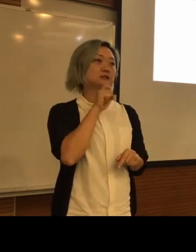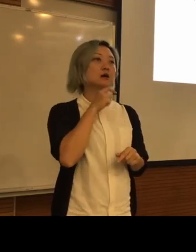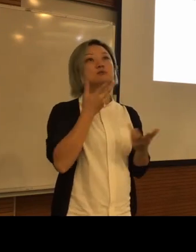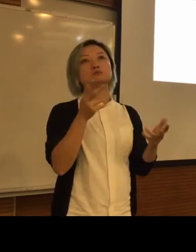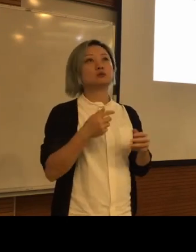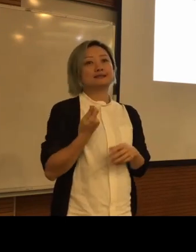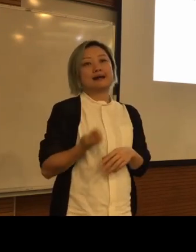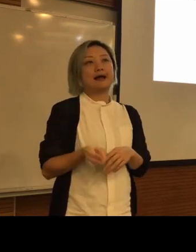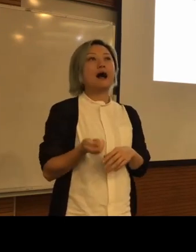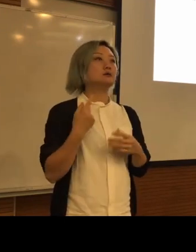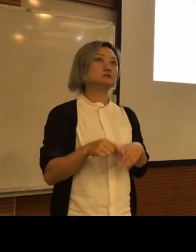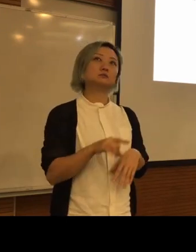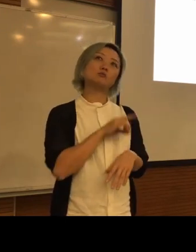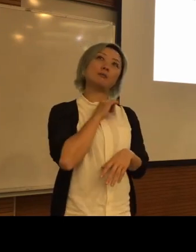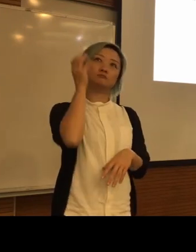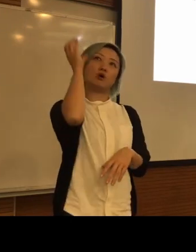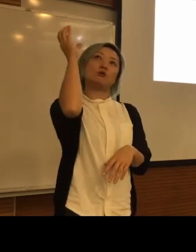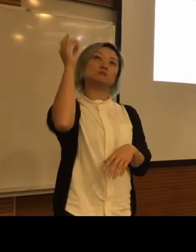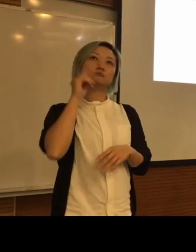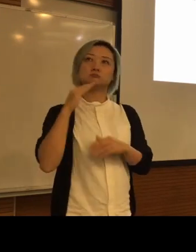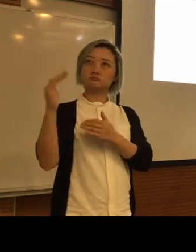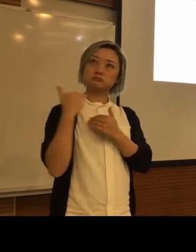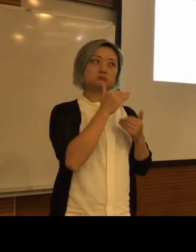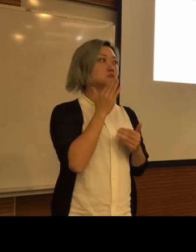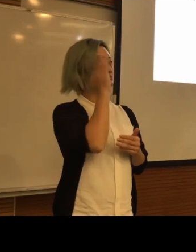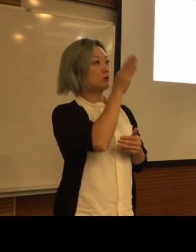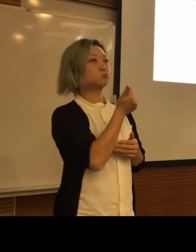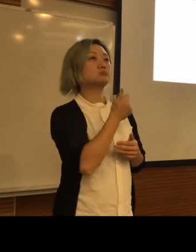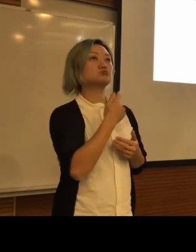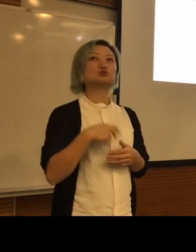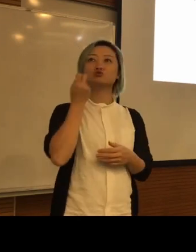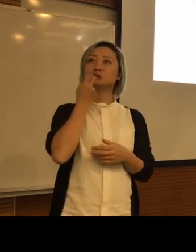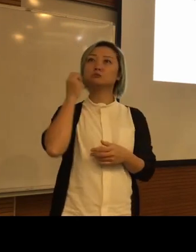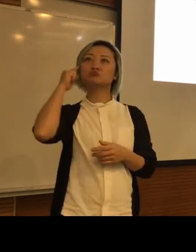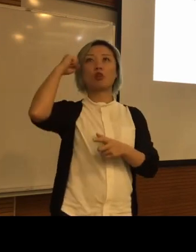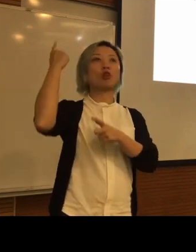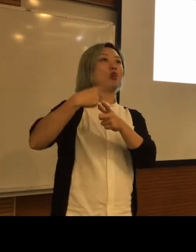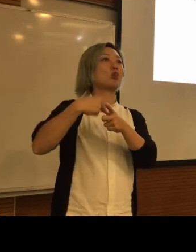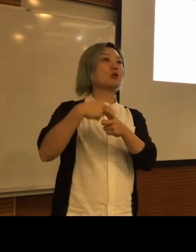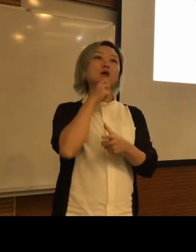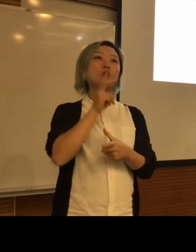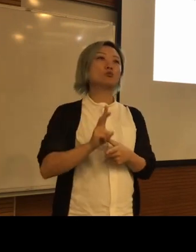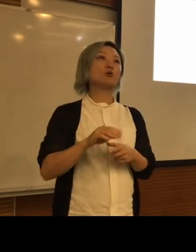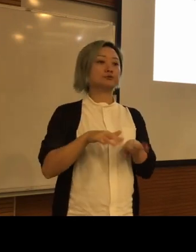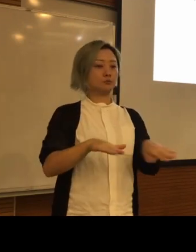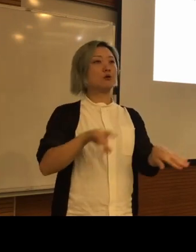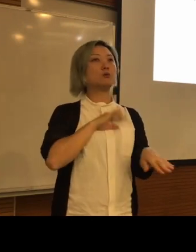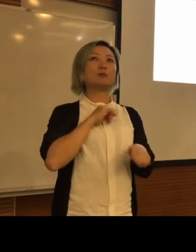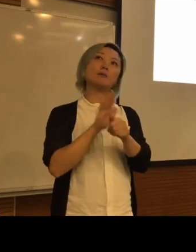situations, I think it can be very conceptual. There's nothing linguistic about that. The child recognizes situations